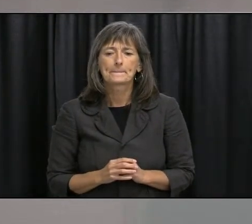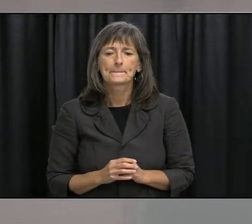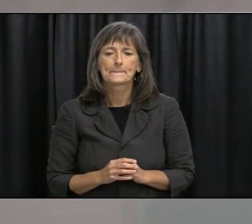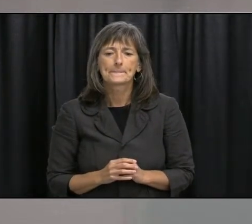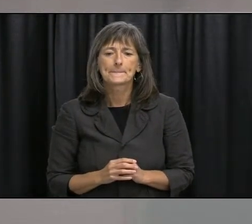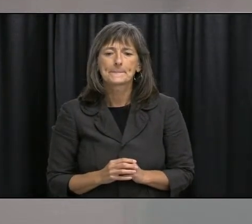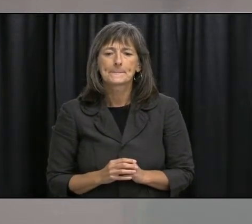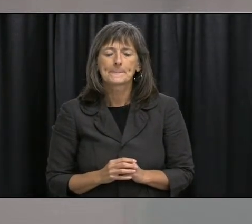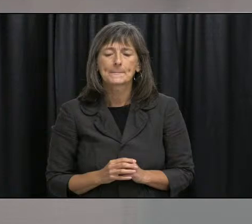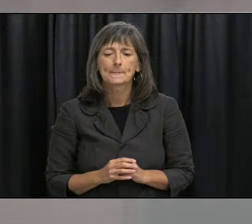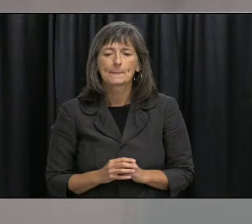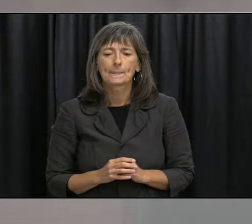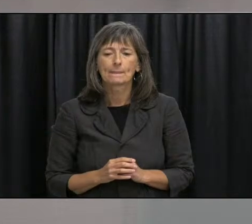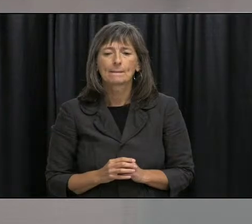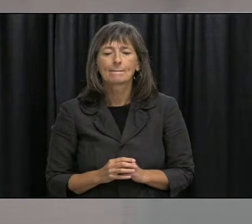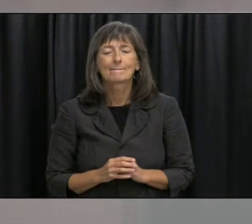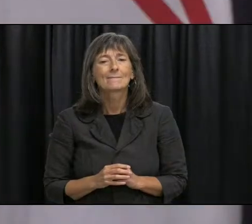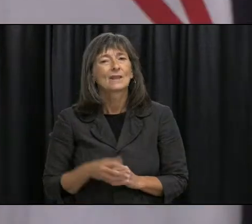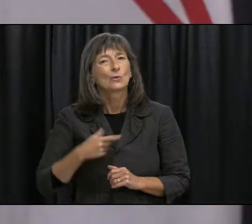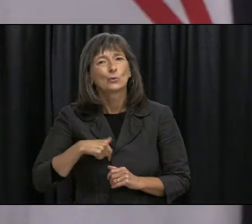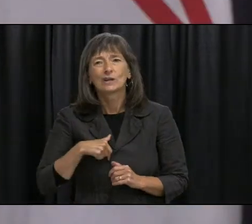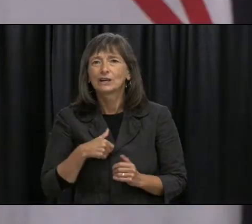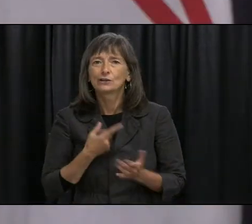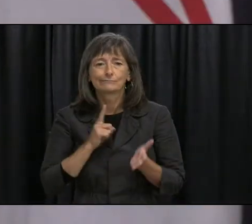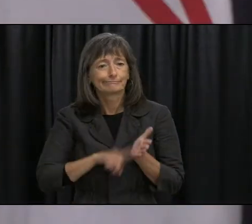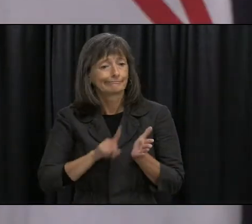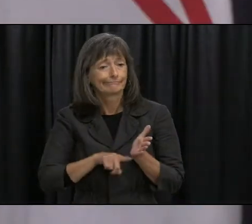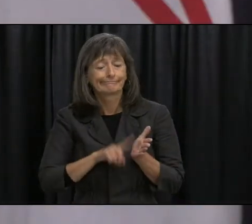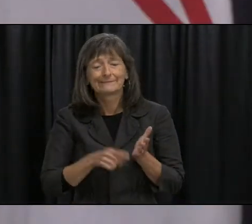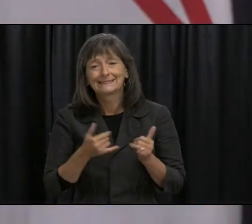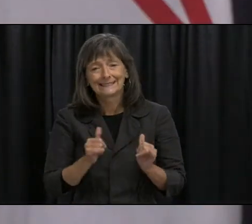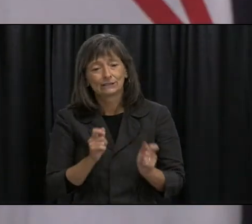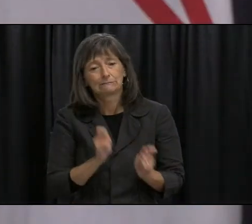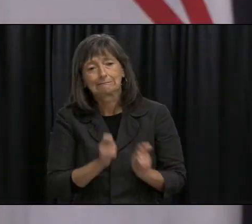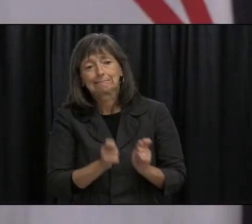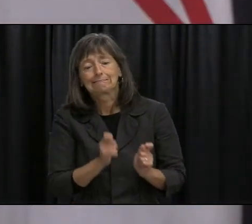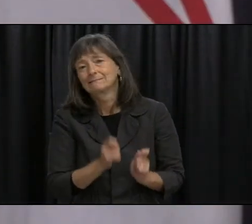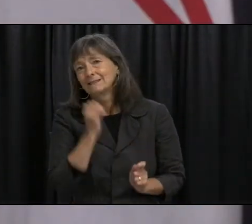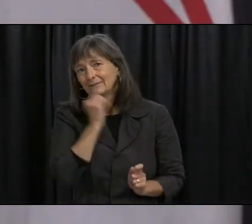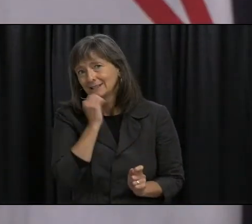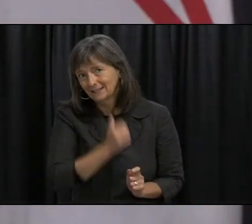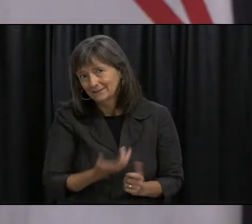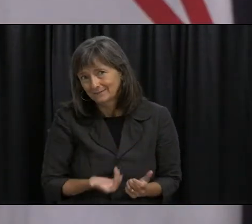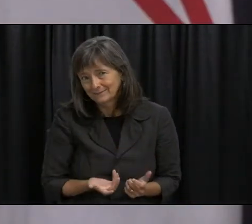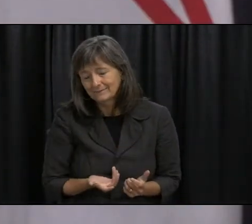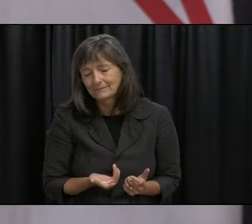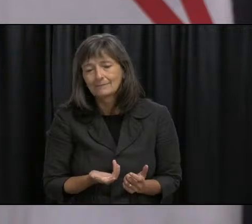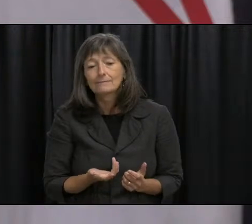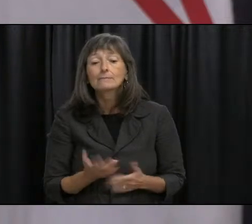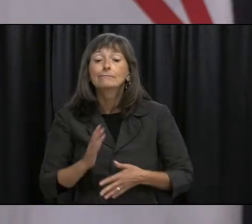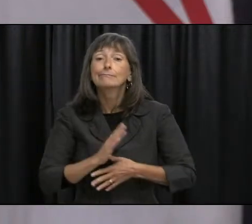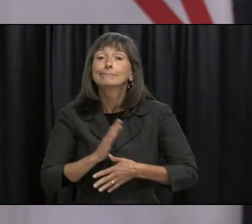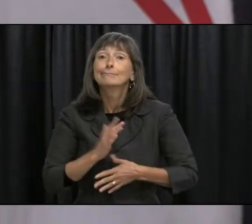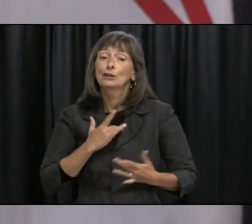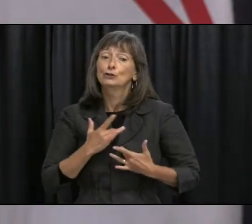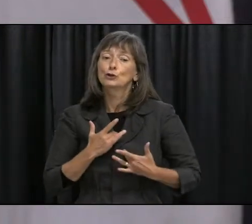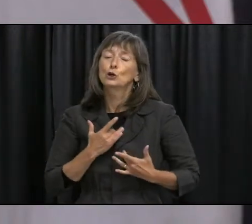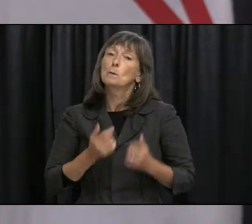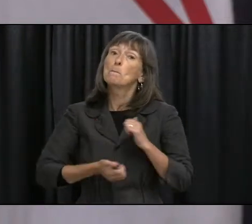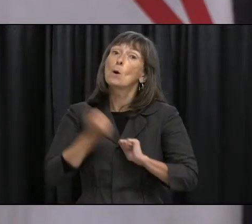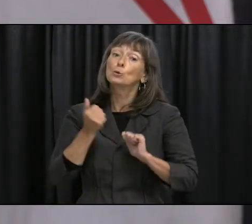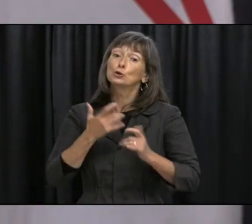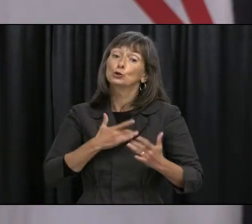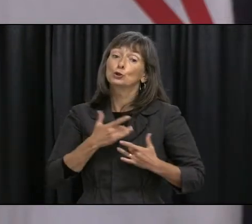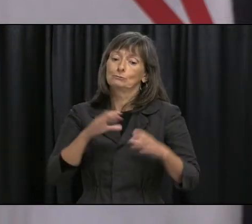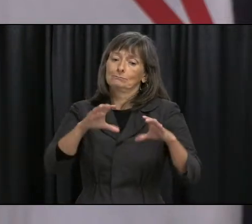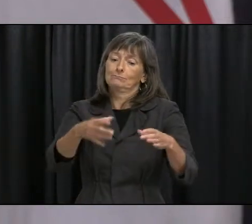So we are, the evidence about this is evolving. We are concerned particularly about this group of people